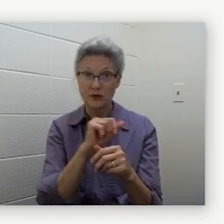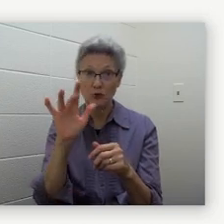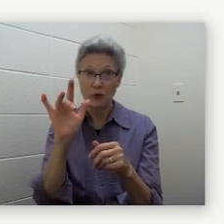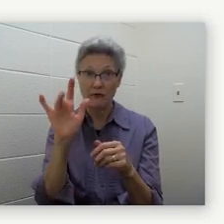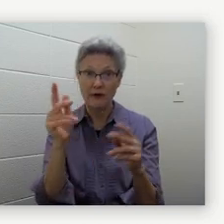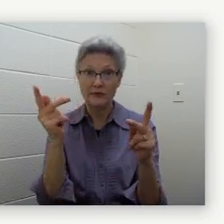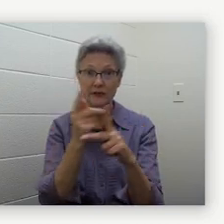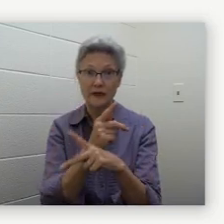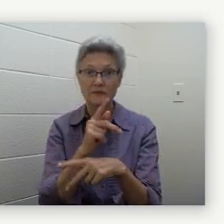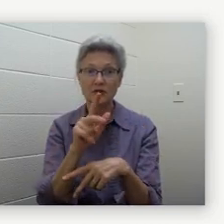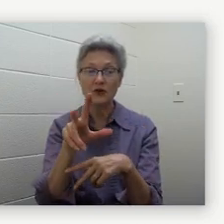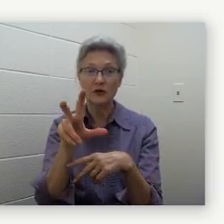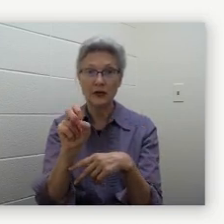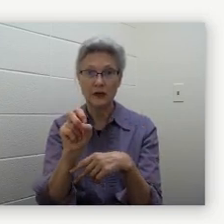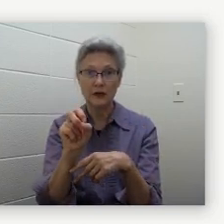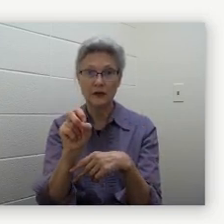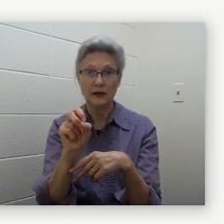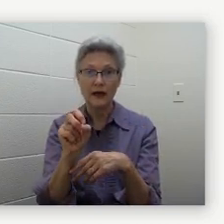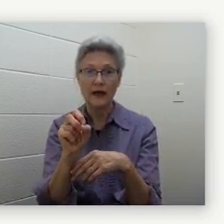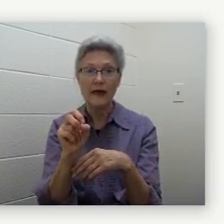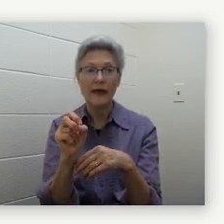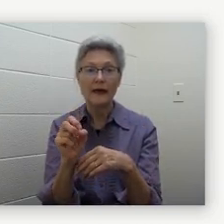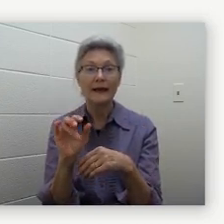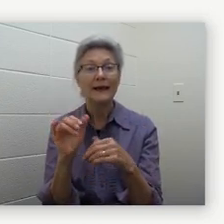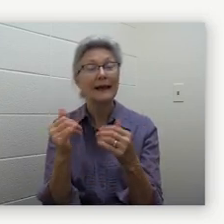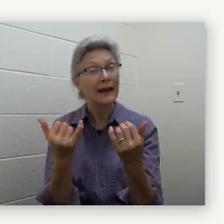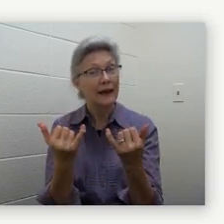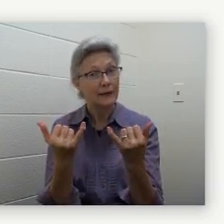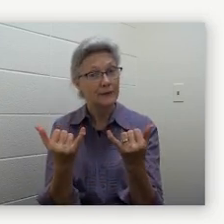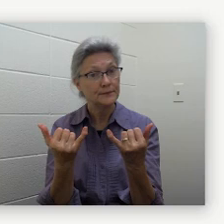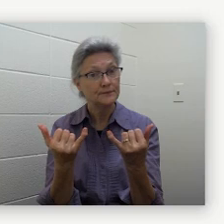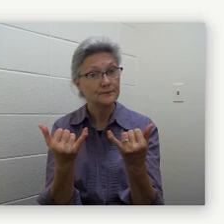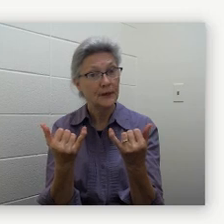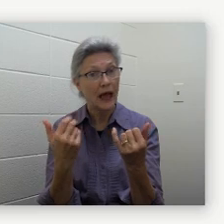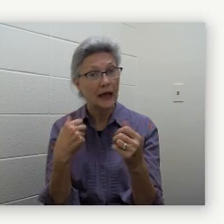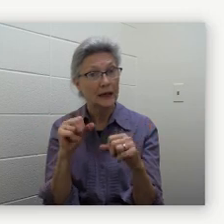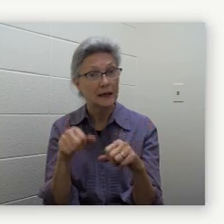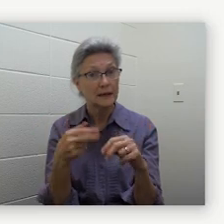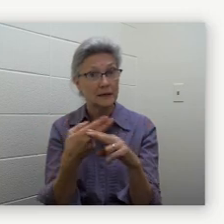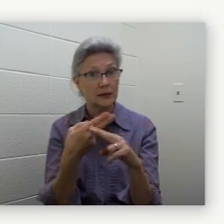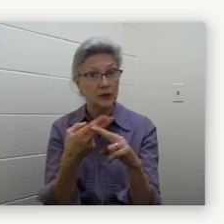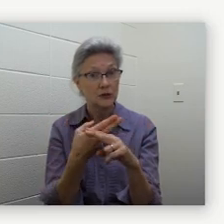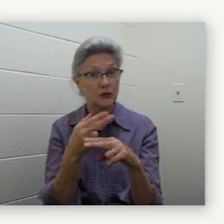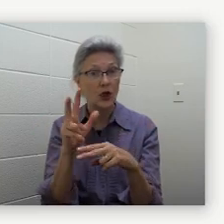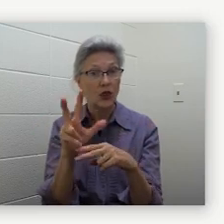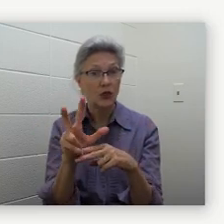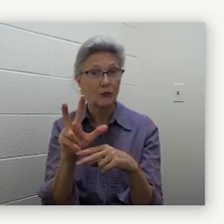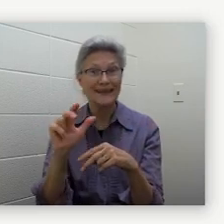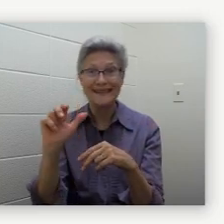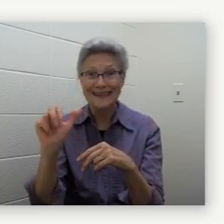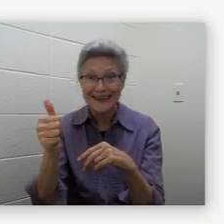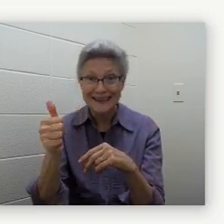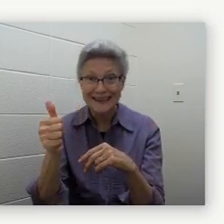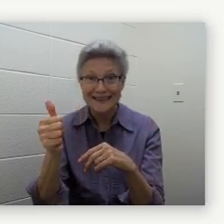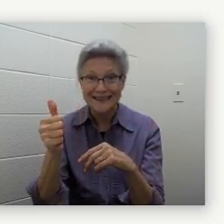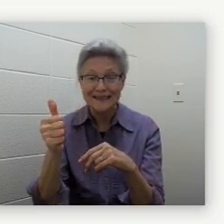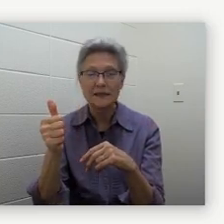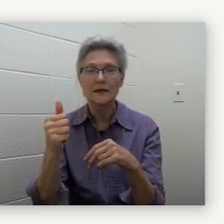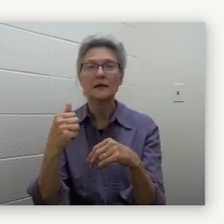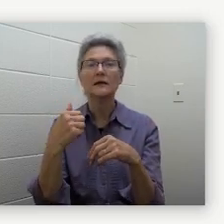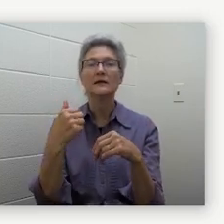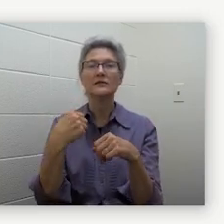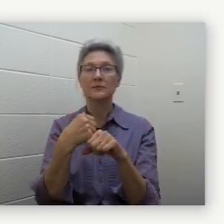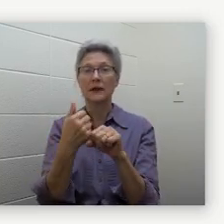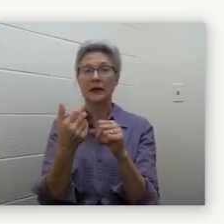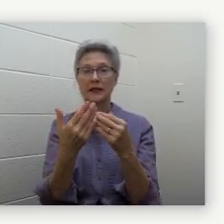equation, 25 times 30. Now, I can use 3 tens to make it a